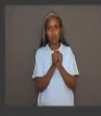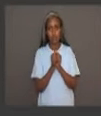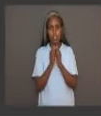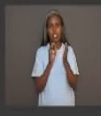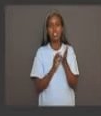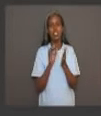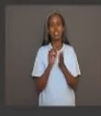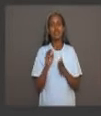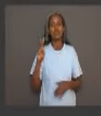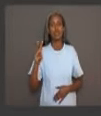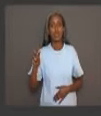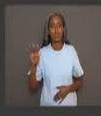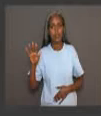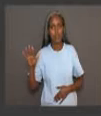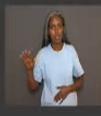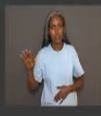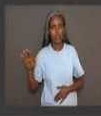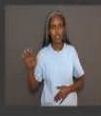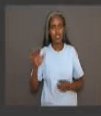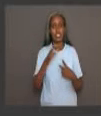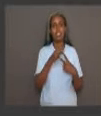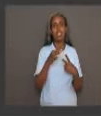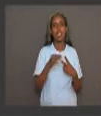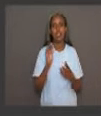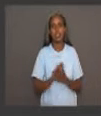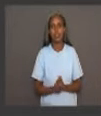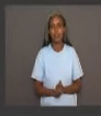number 25 is selected.